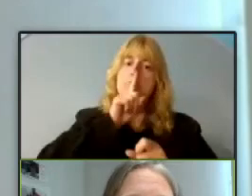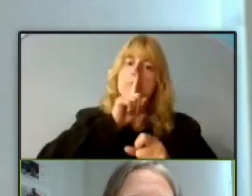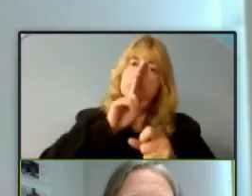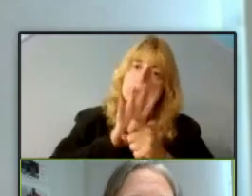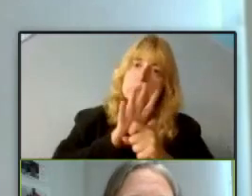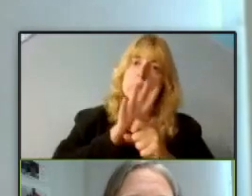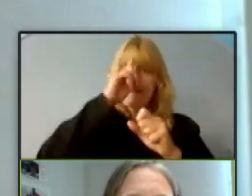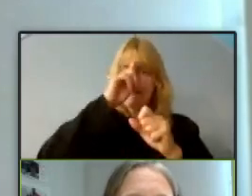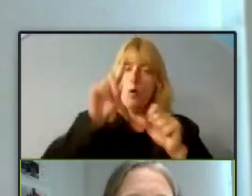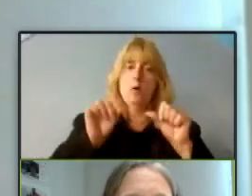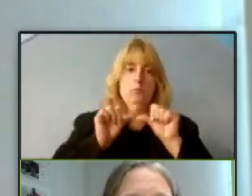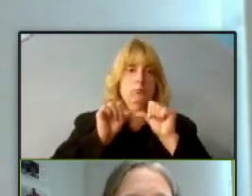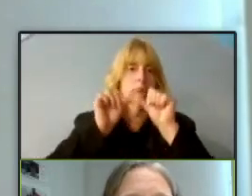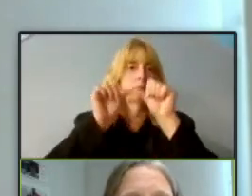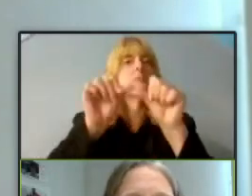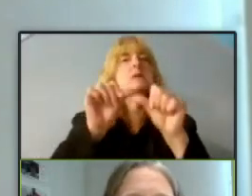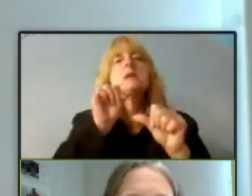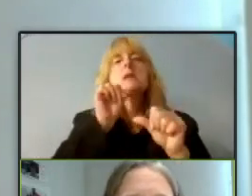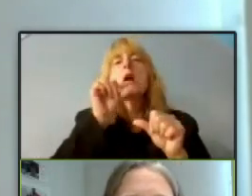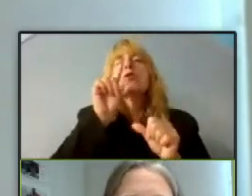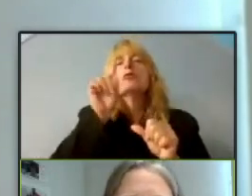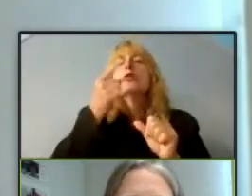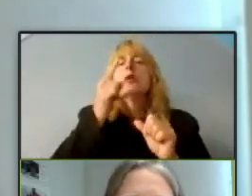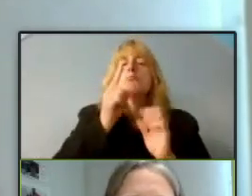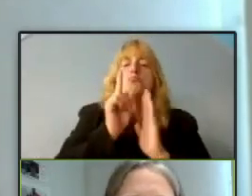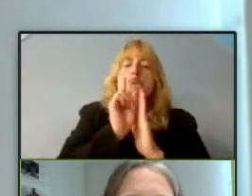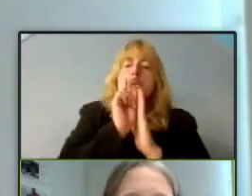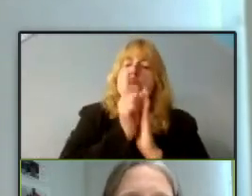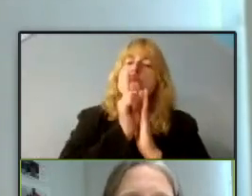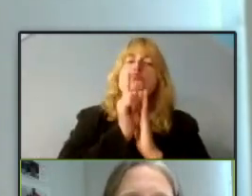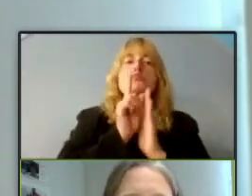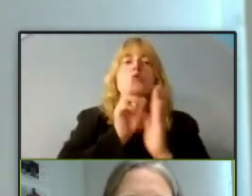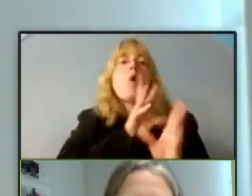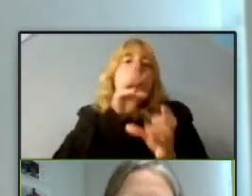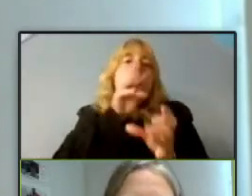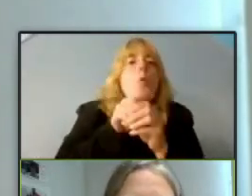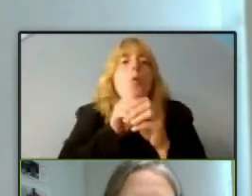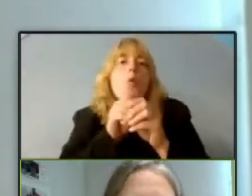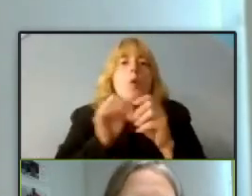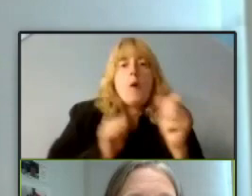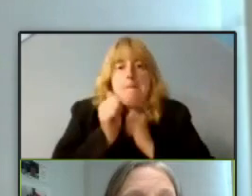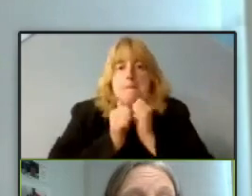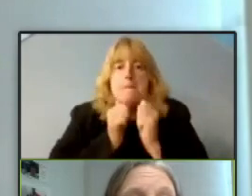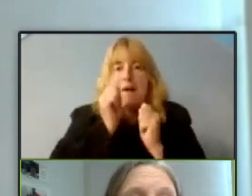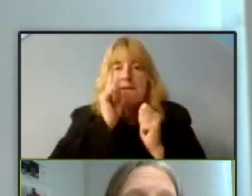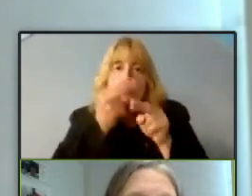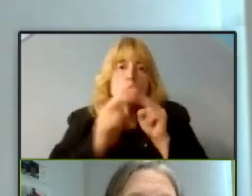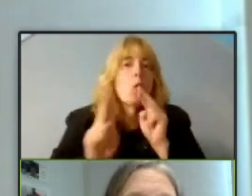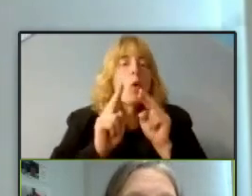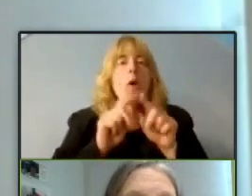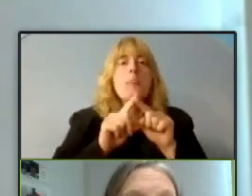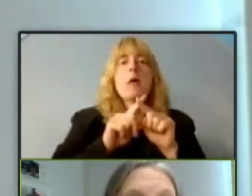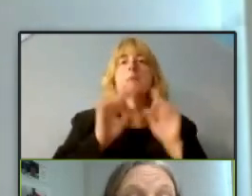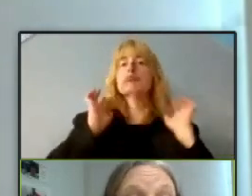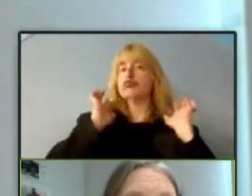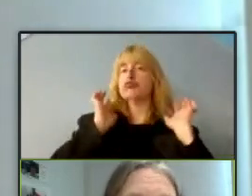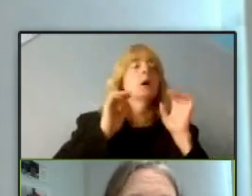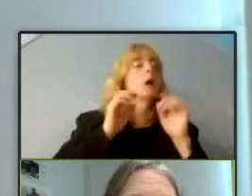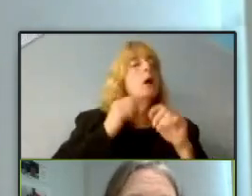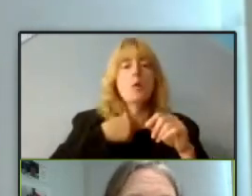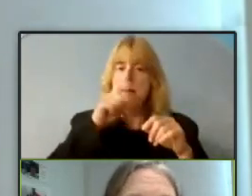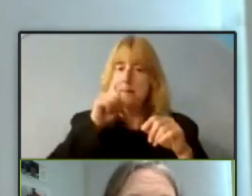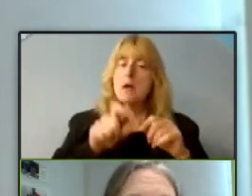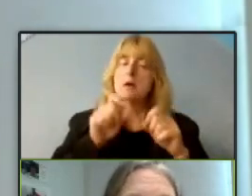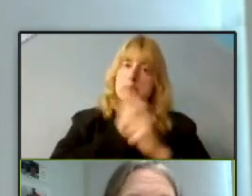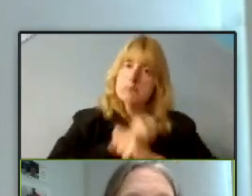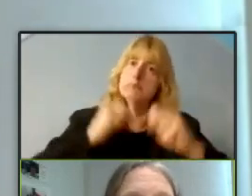a moment to jump into the movement and jump out. We need to fight racism for a